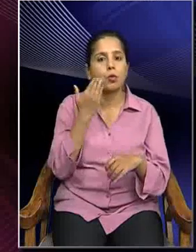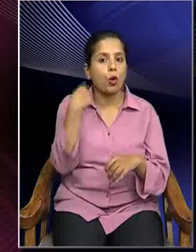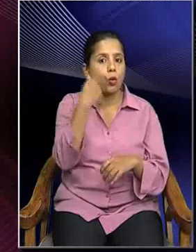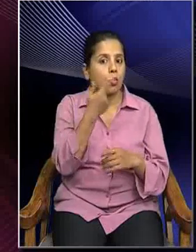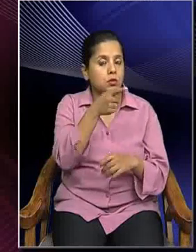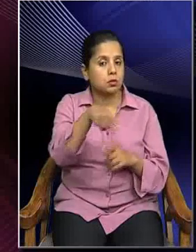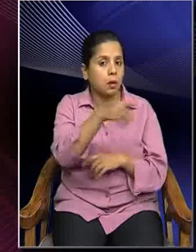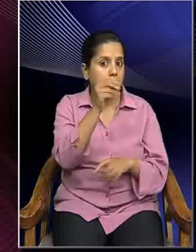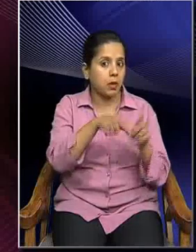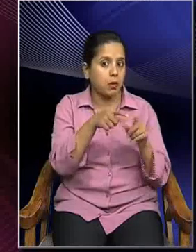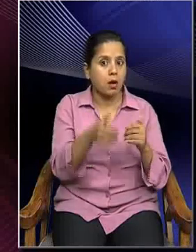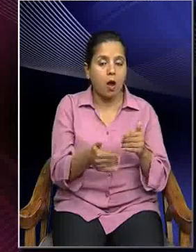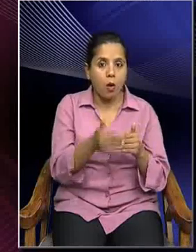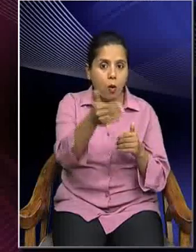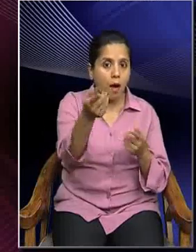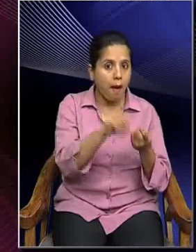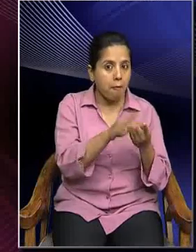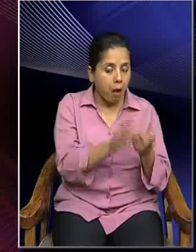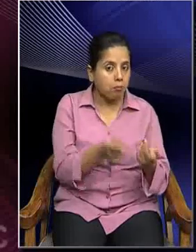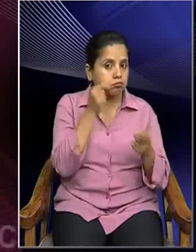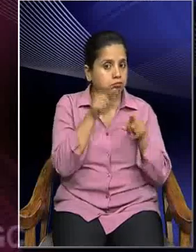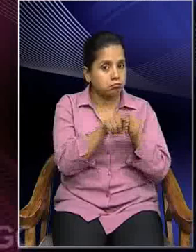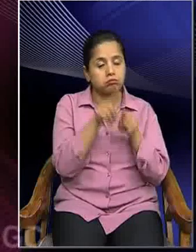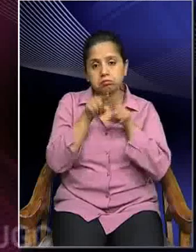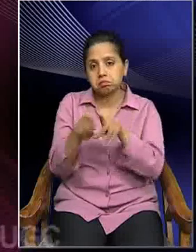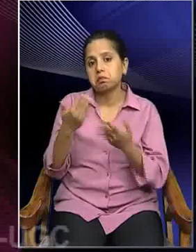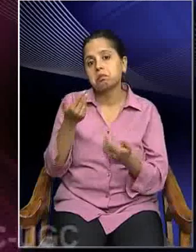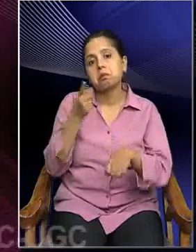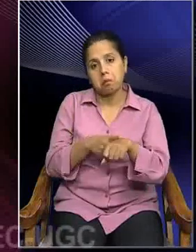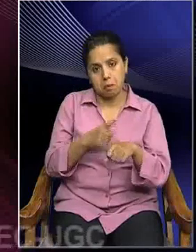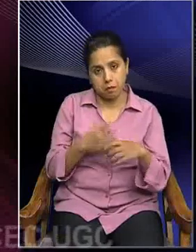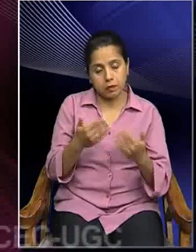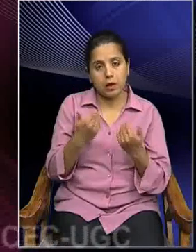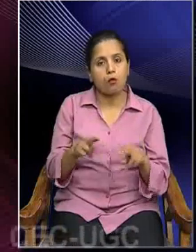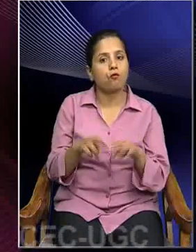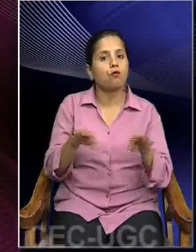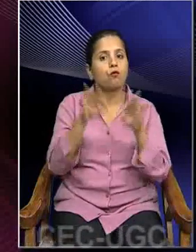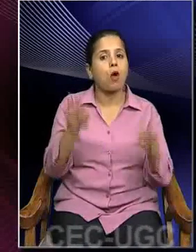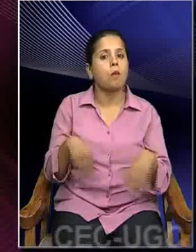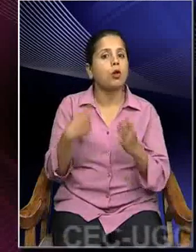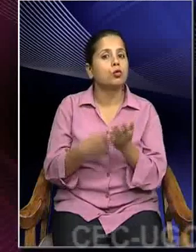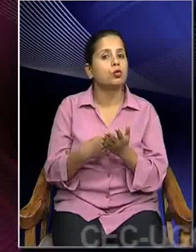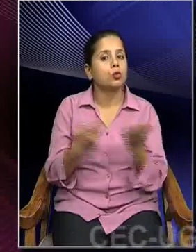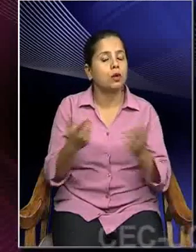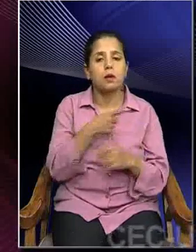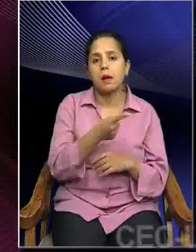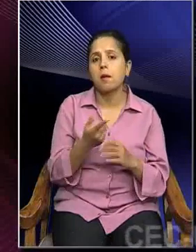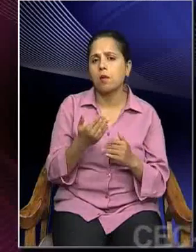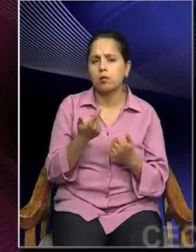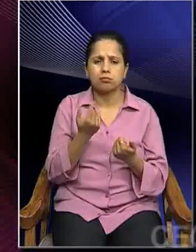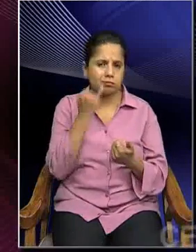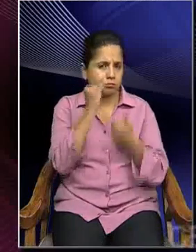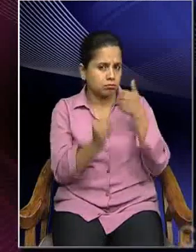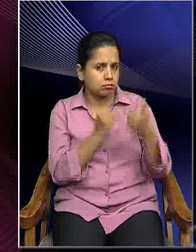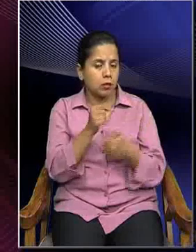are moving towards that direction. So now the formal norms can also be critiqued